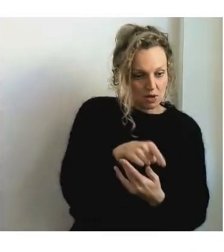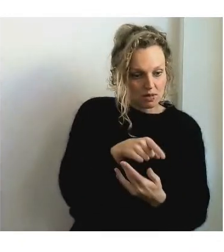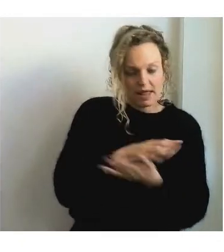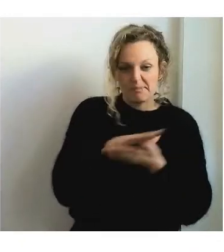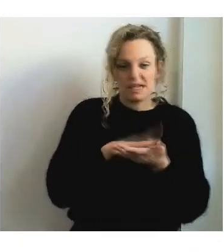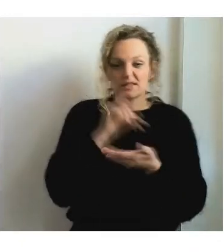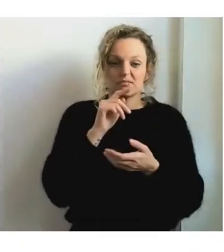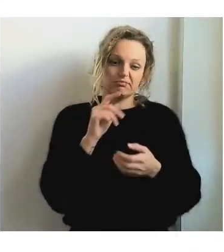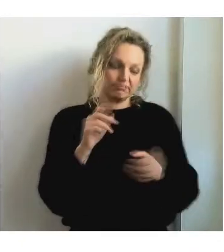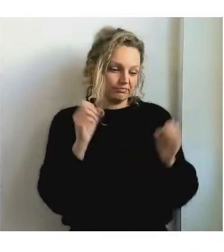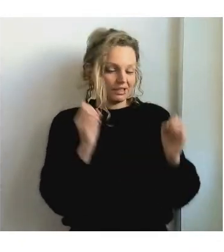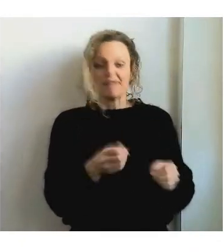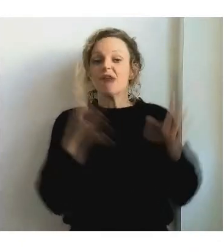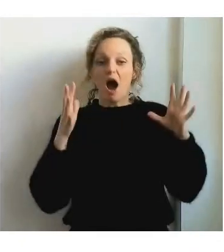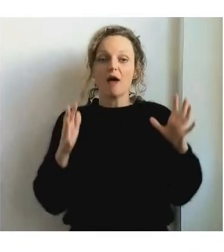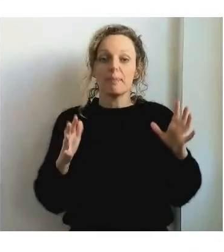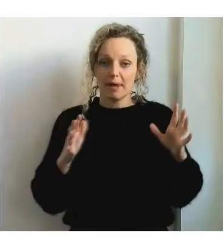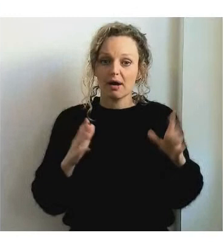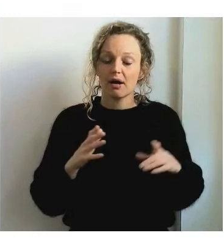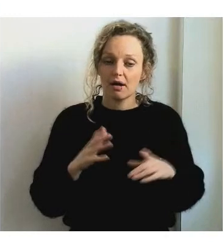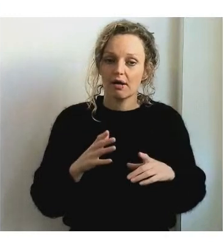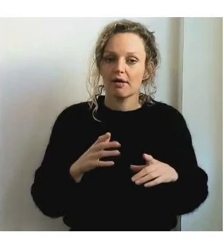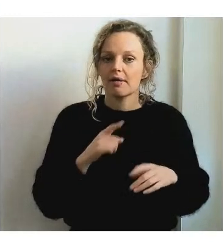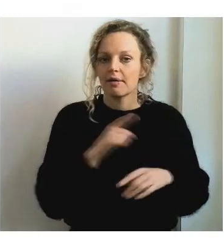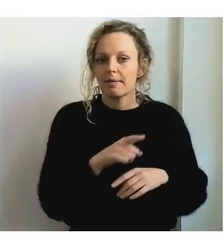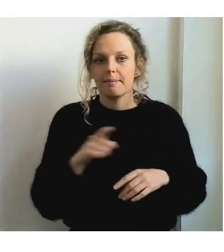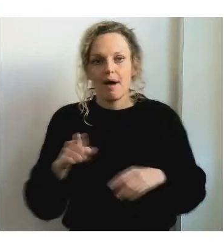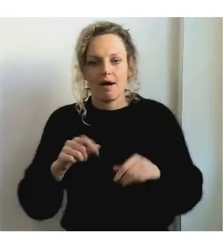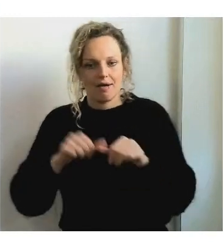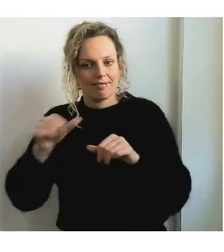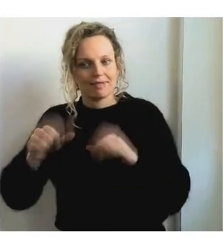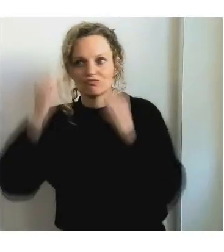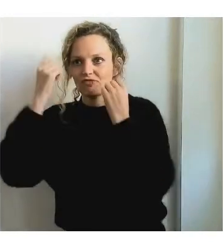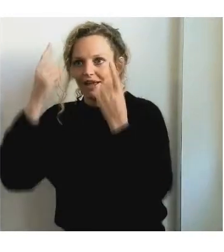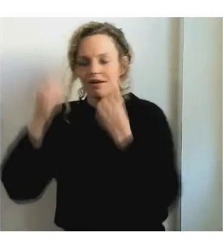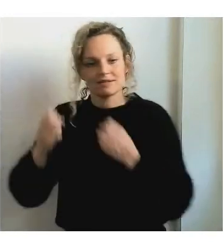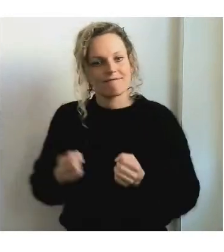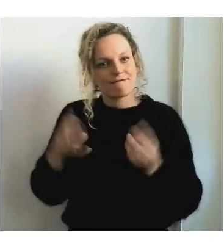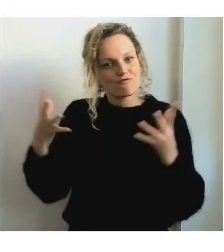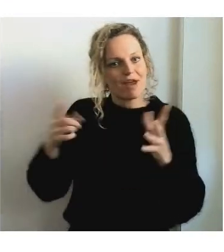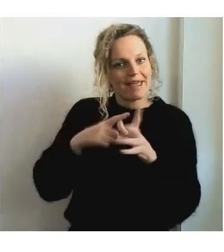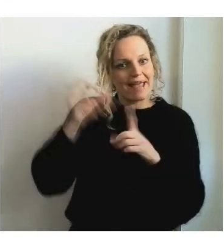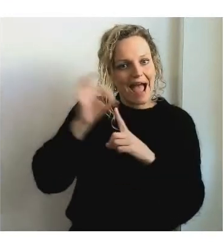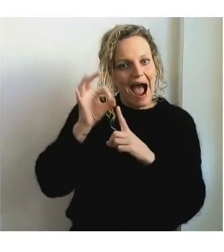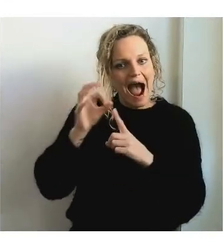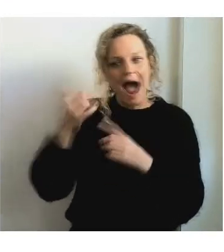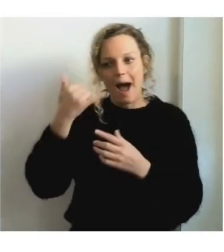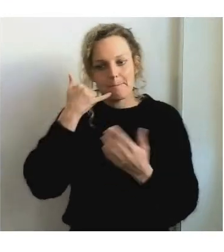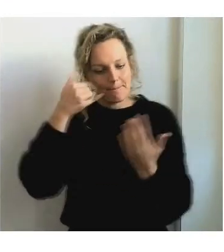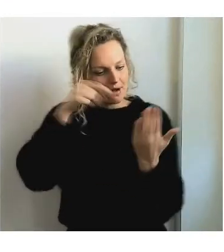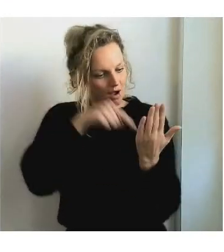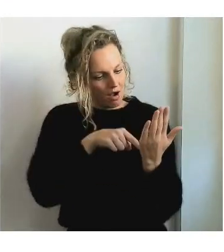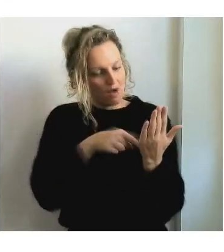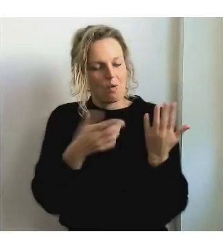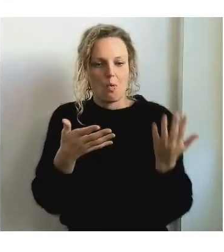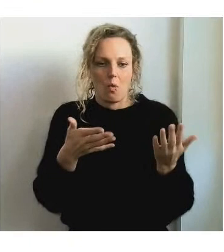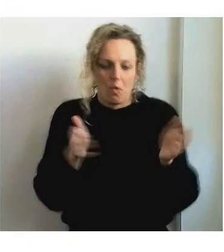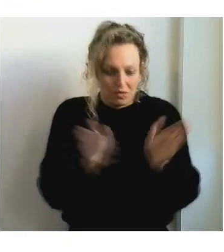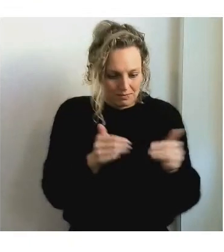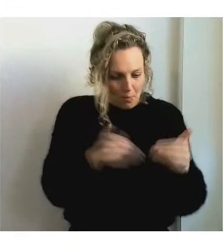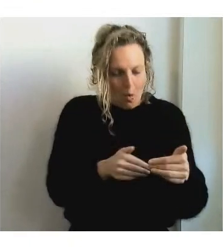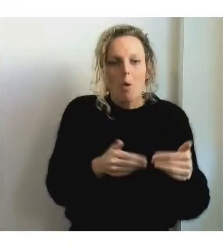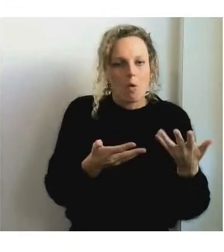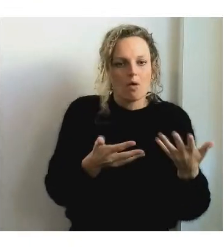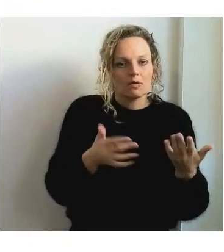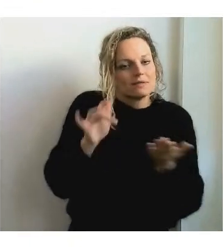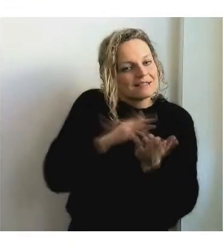kind of free app or this small piece of kit absolutely unlocked the world of